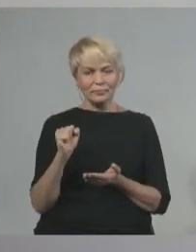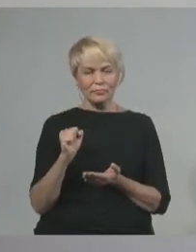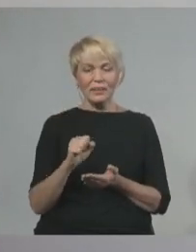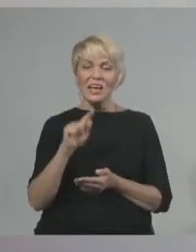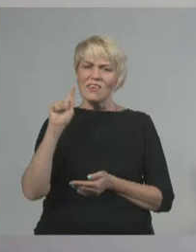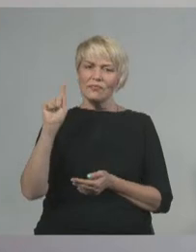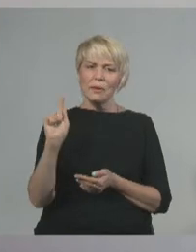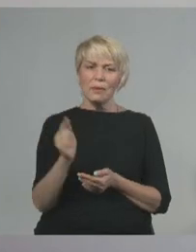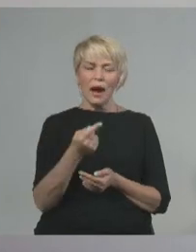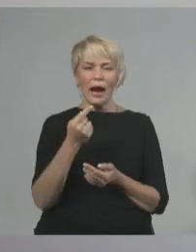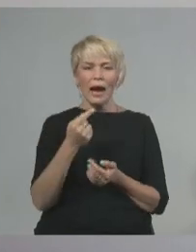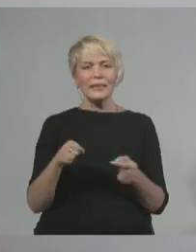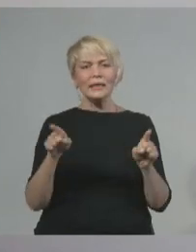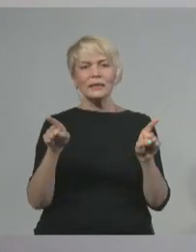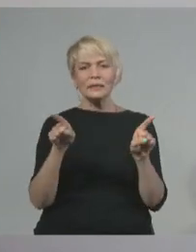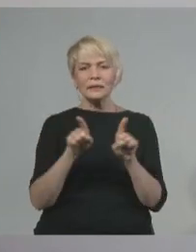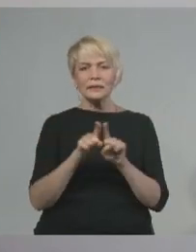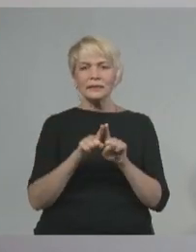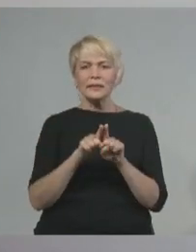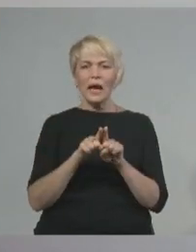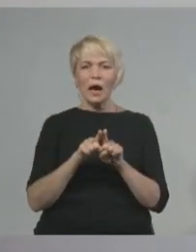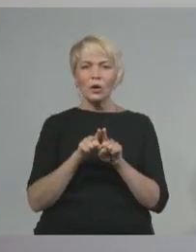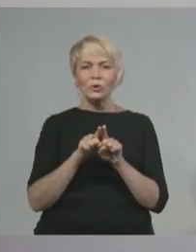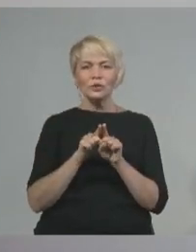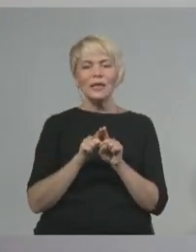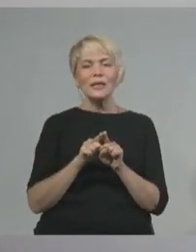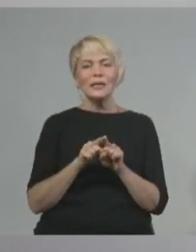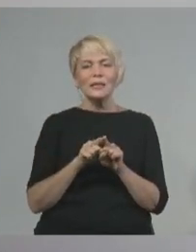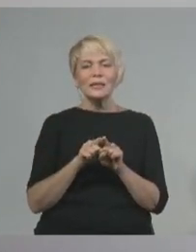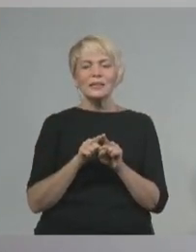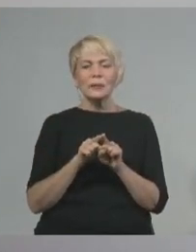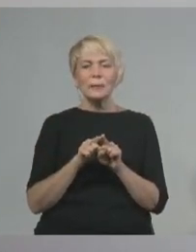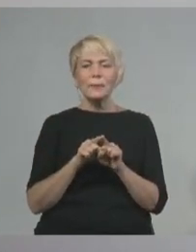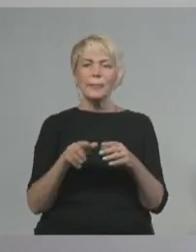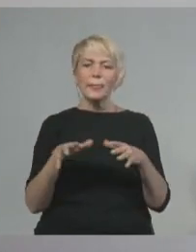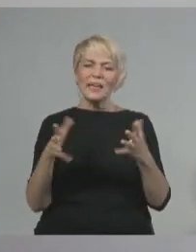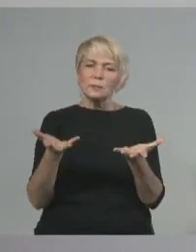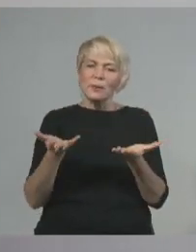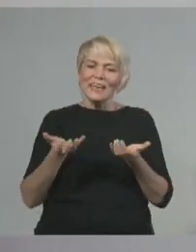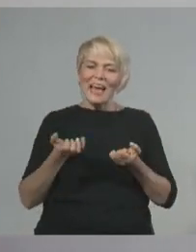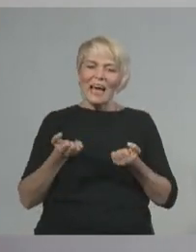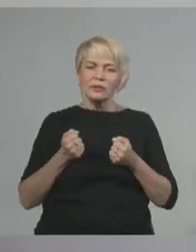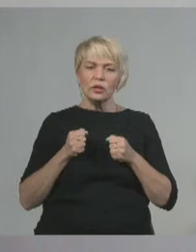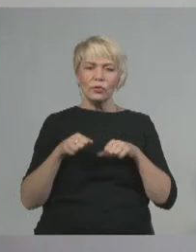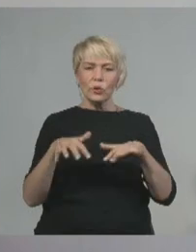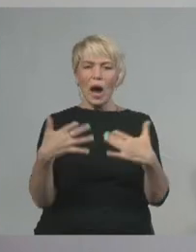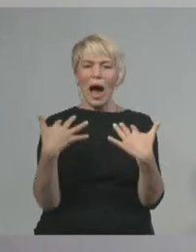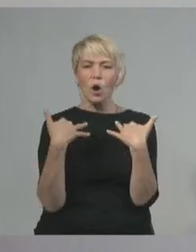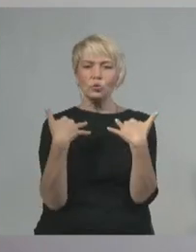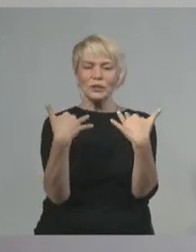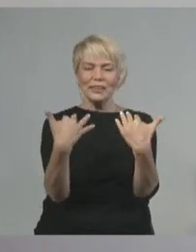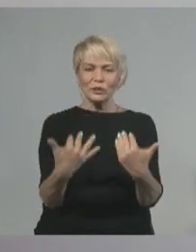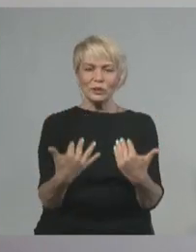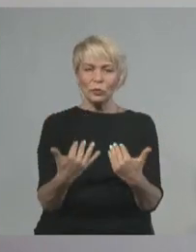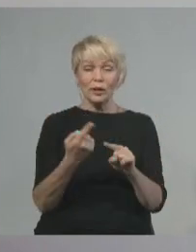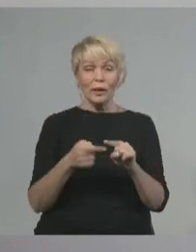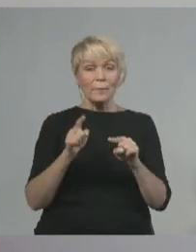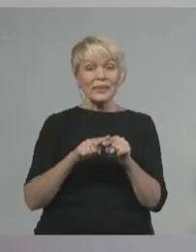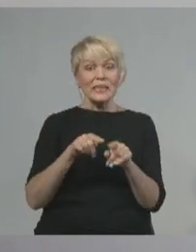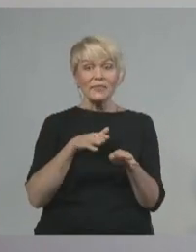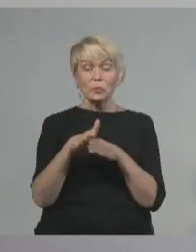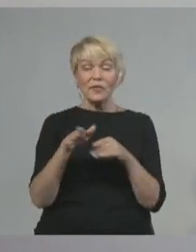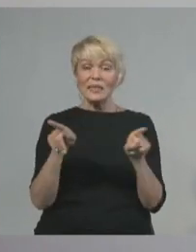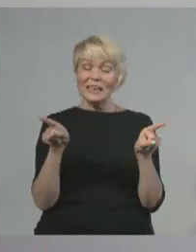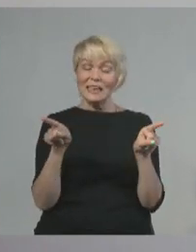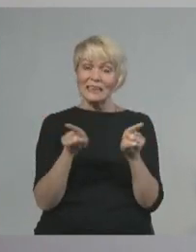high-energy democracy requires empowered citizens much in the same way that let's say the transition to the knowledge economy has not